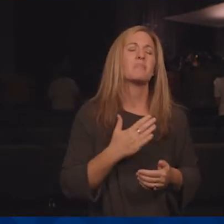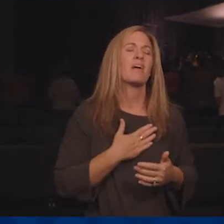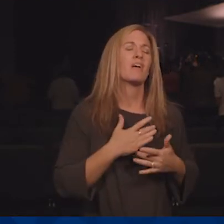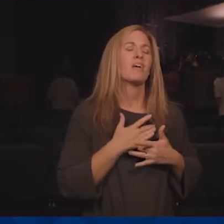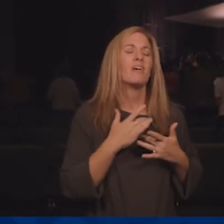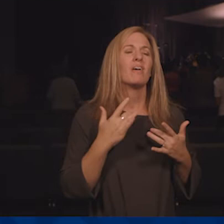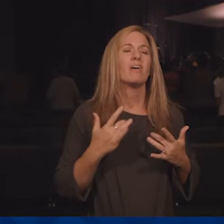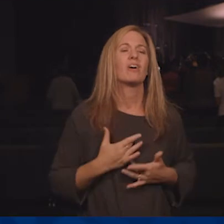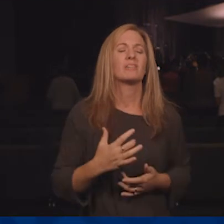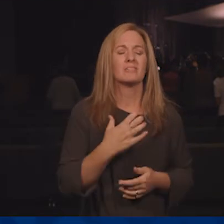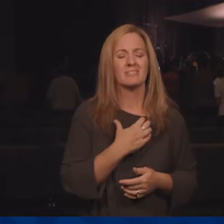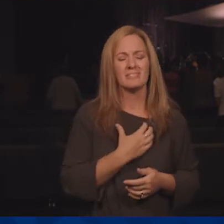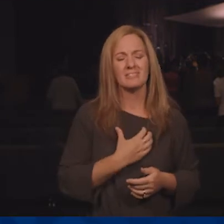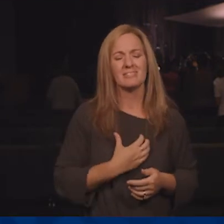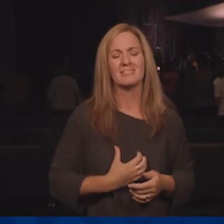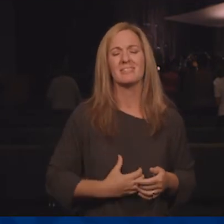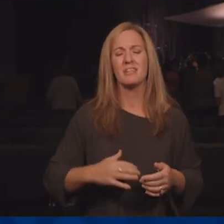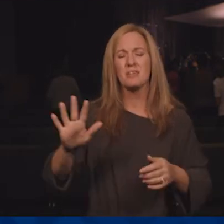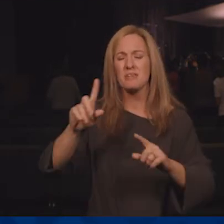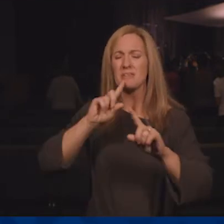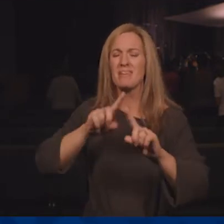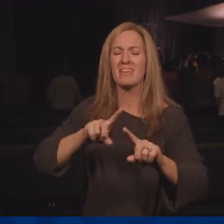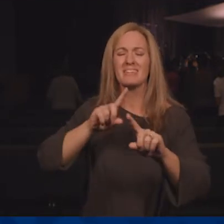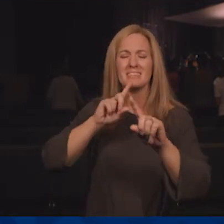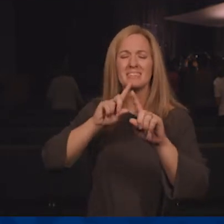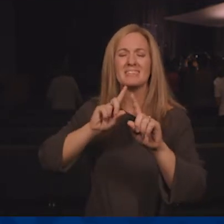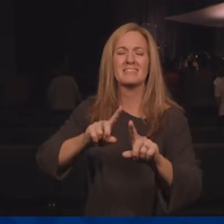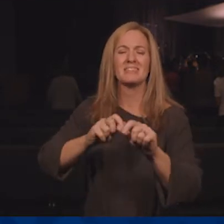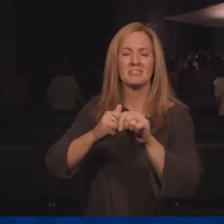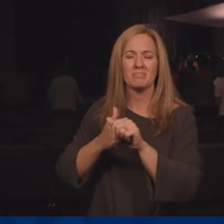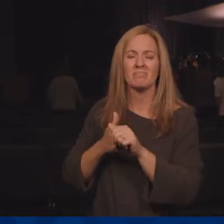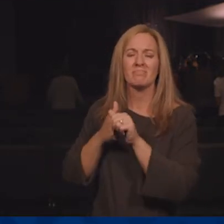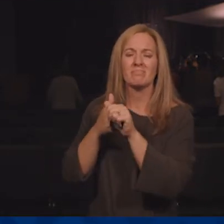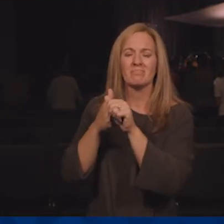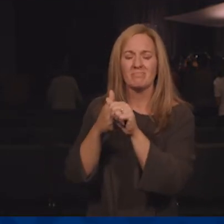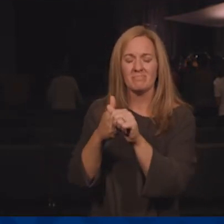Heart is set on keeping your decrees.